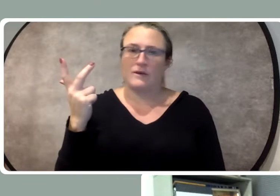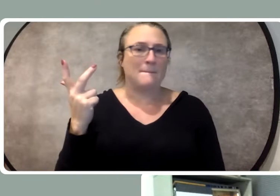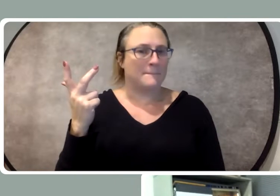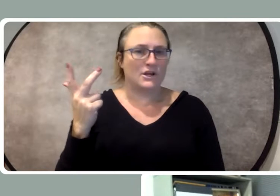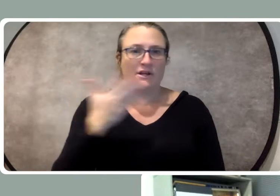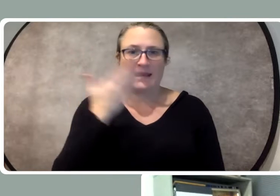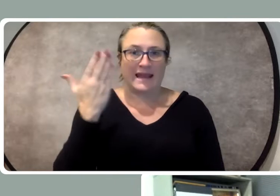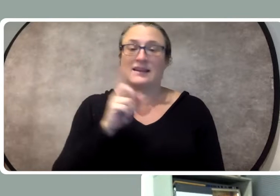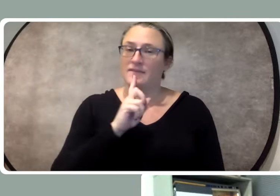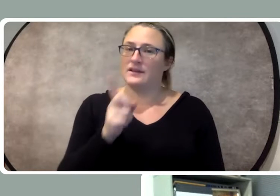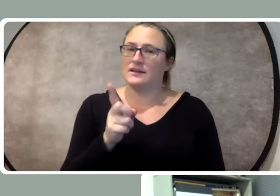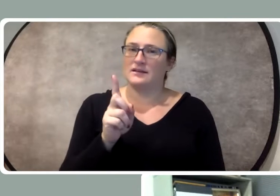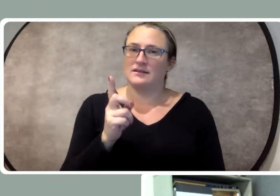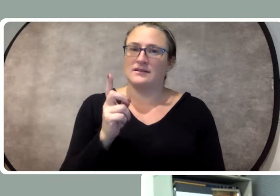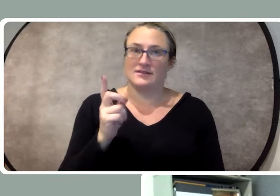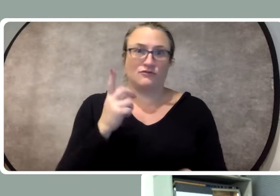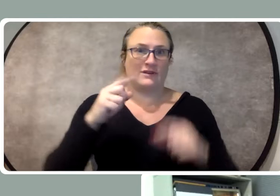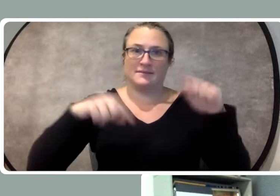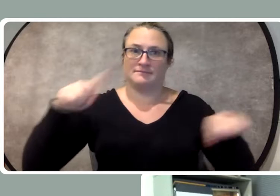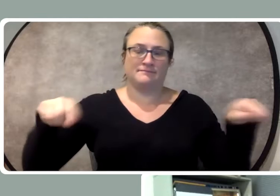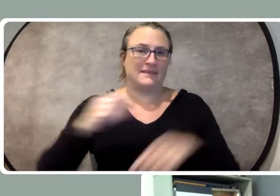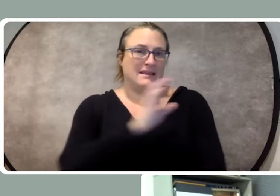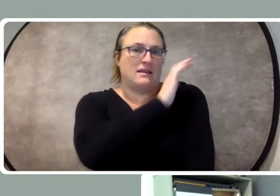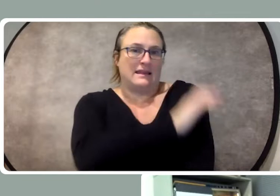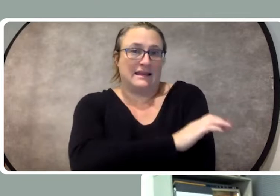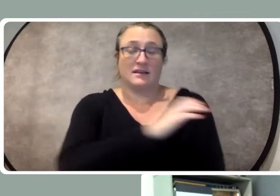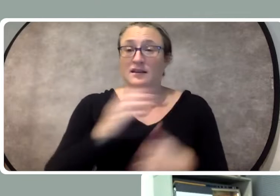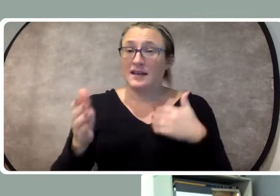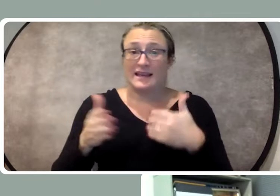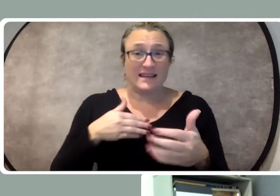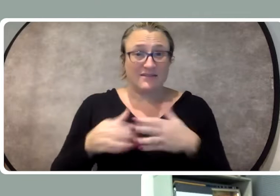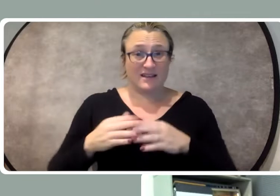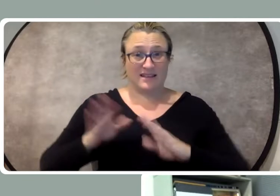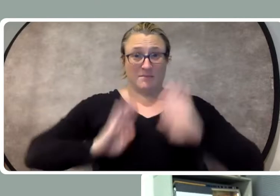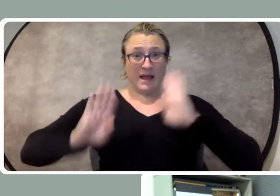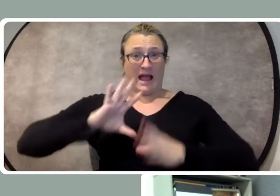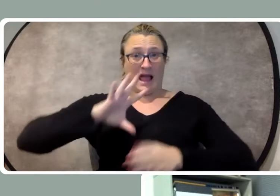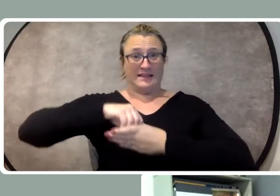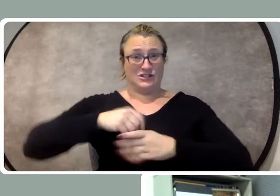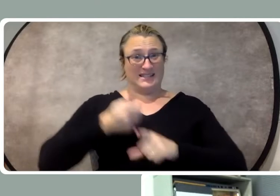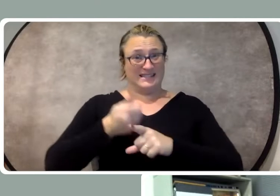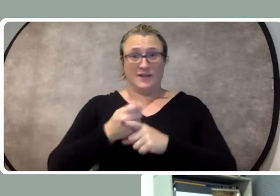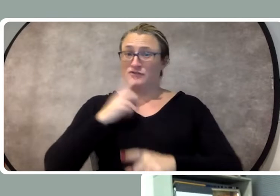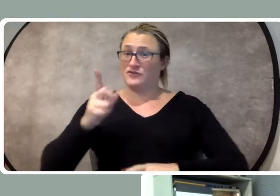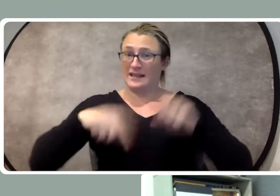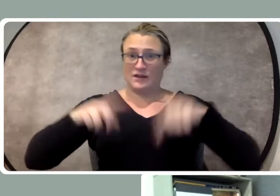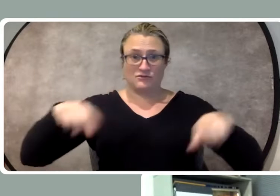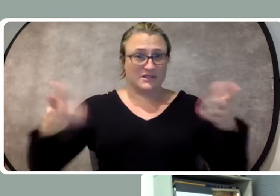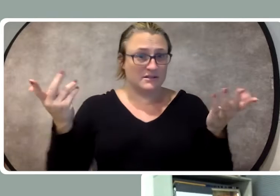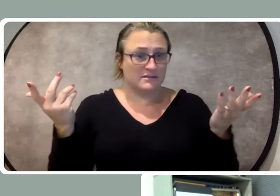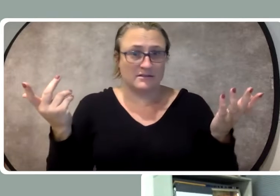very heterogeneous in the clinic. And even the biology itself is quite heterogeneous.